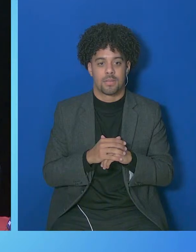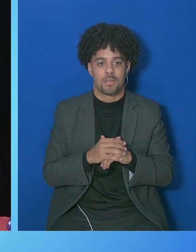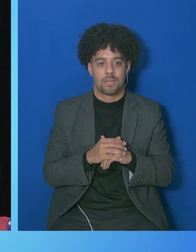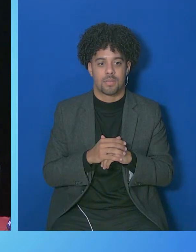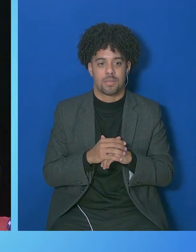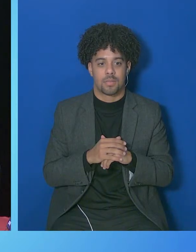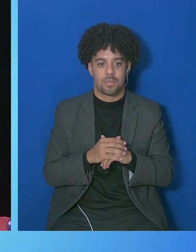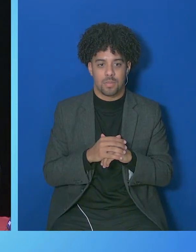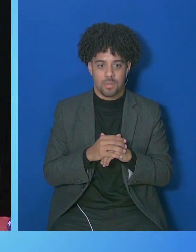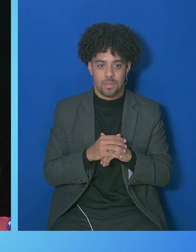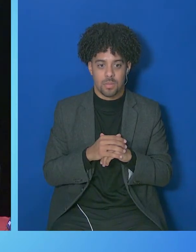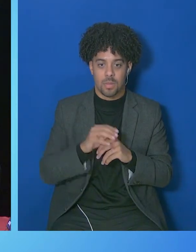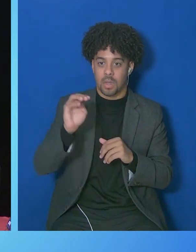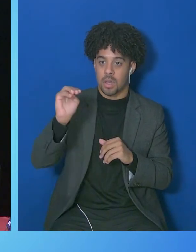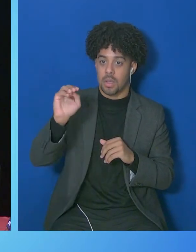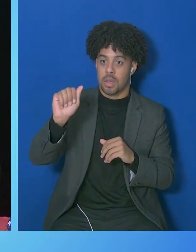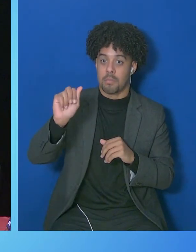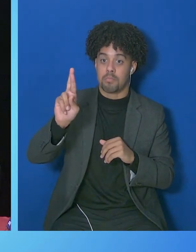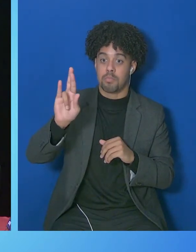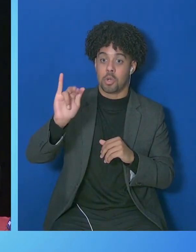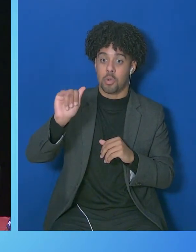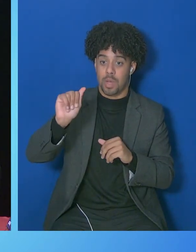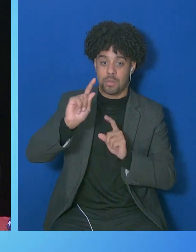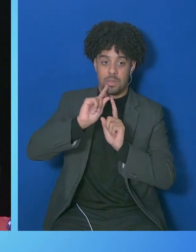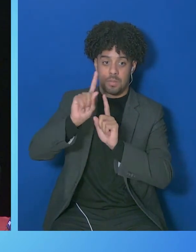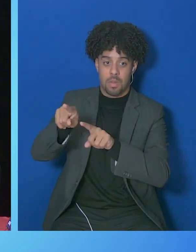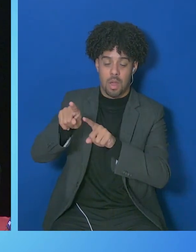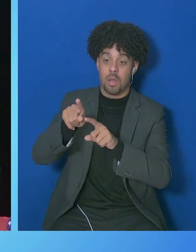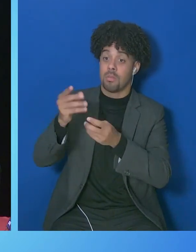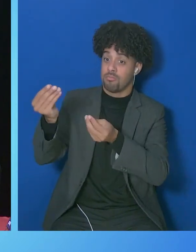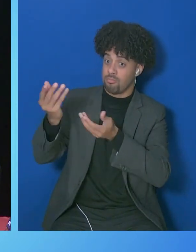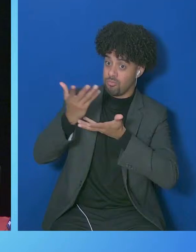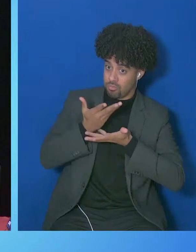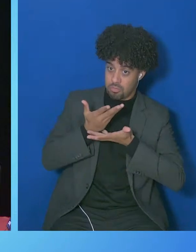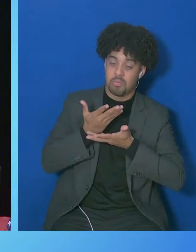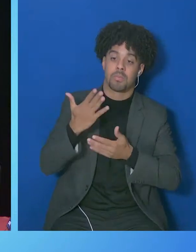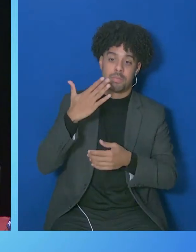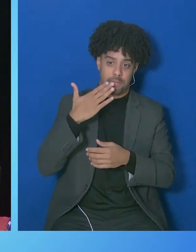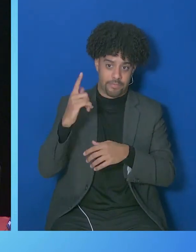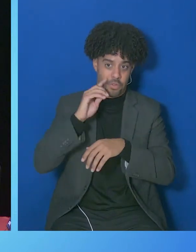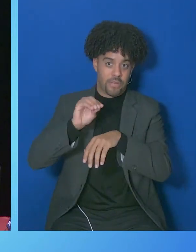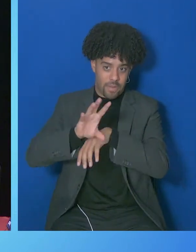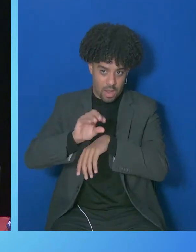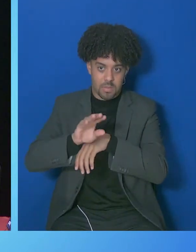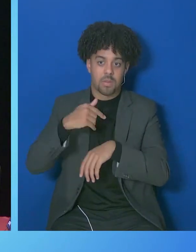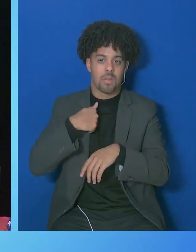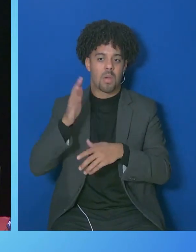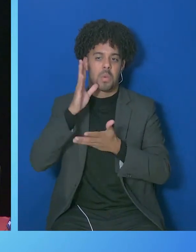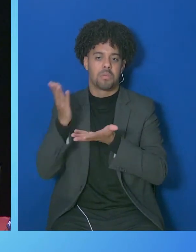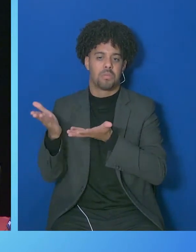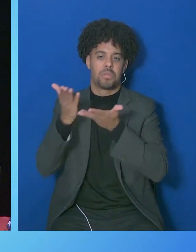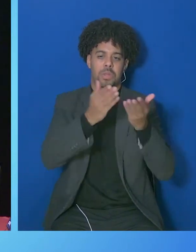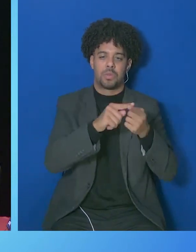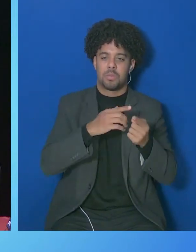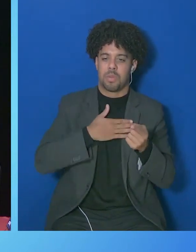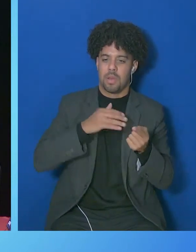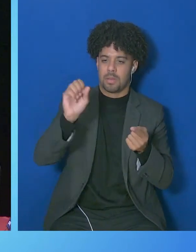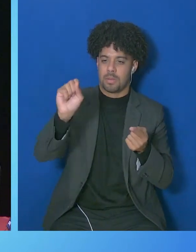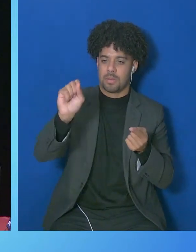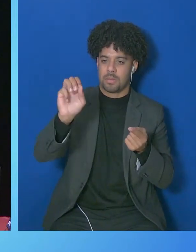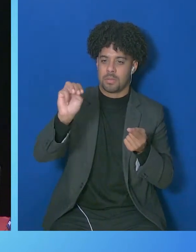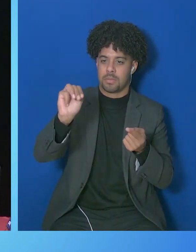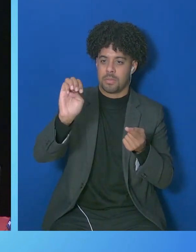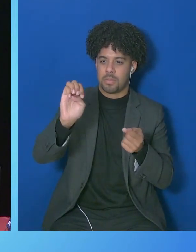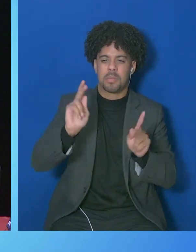I can certainly take that under advisement and go back to my subject matter experts to see about adding that